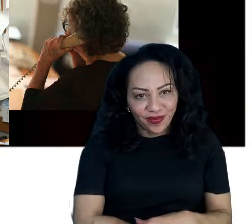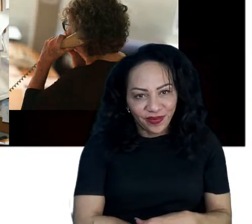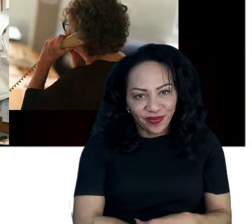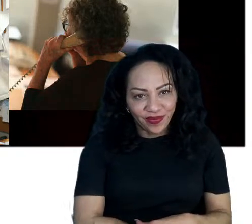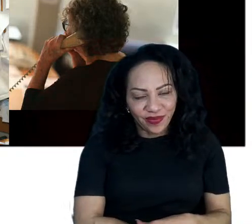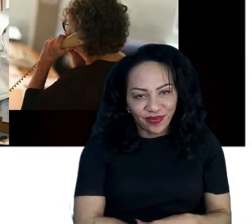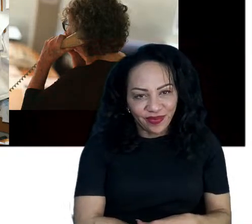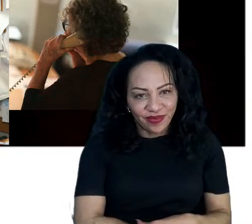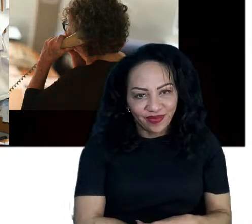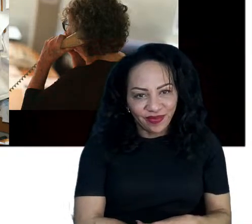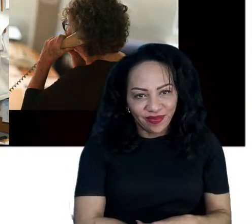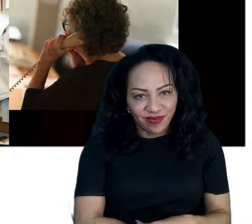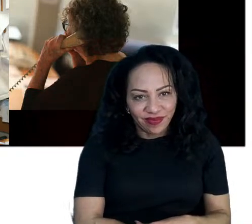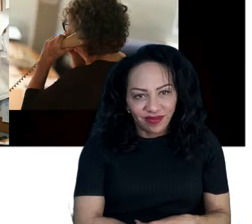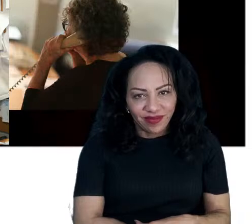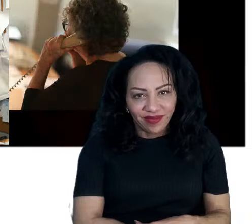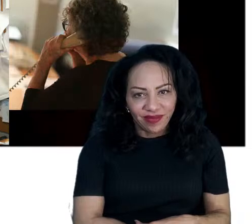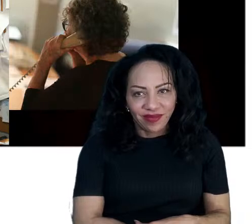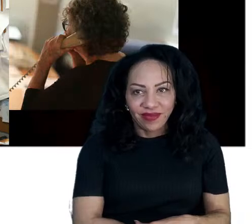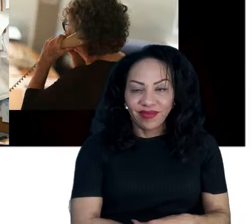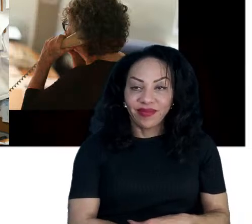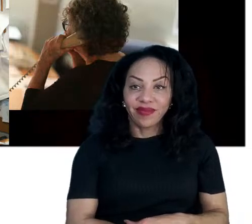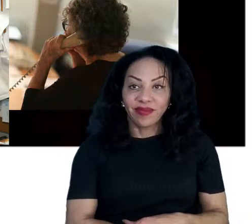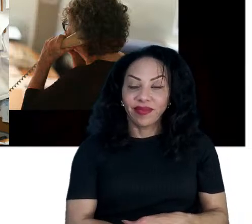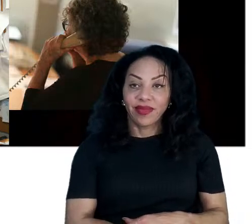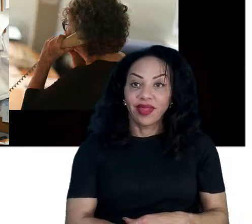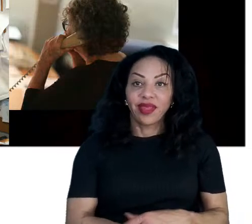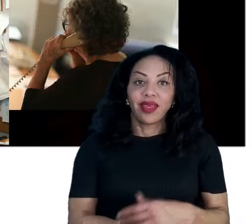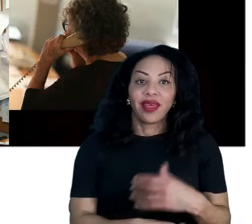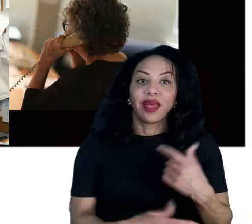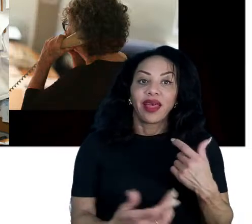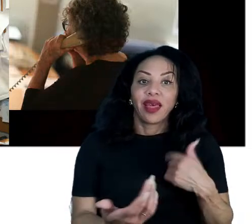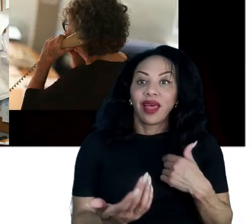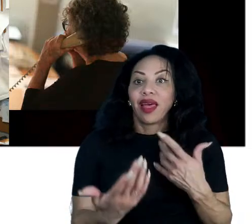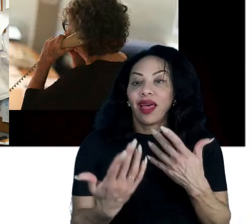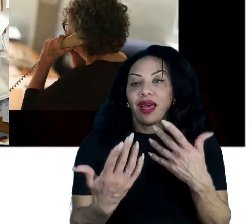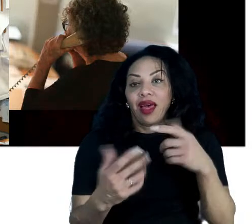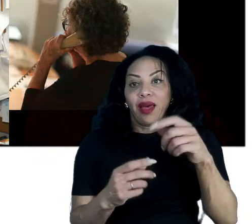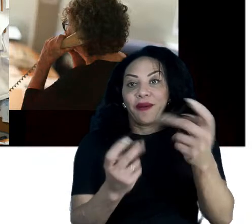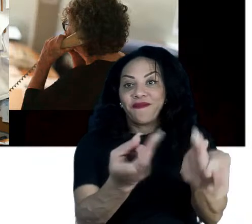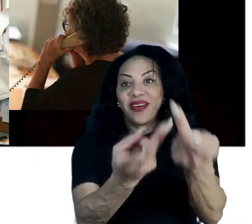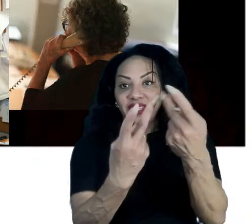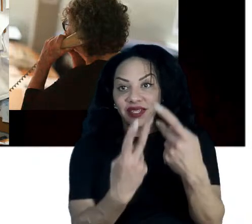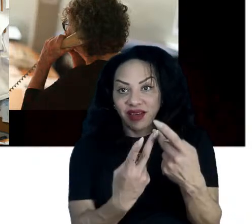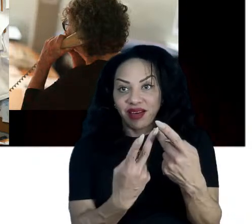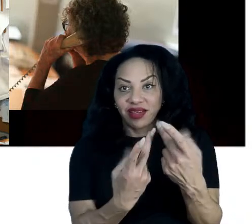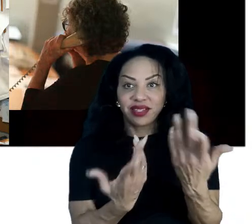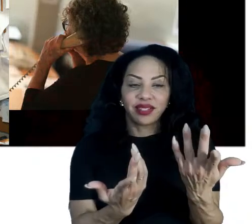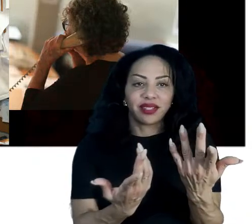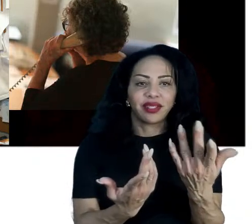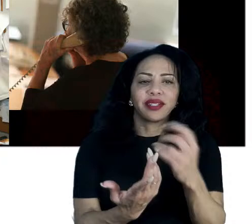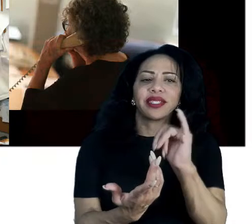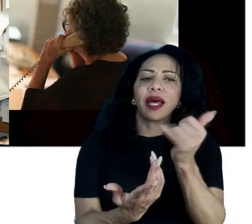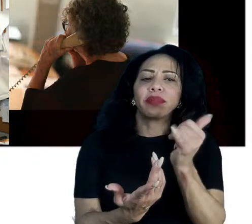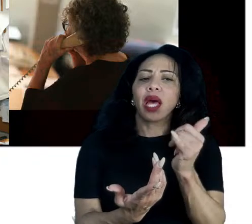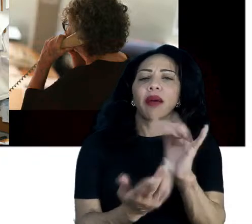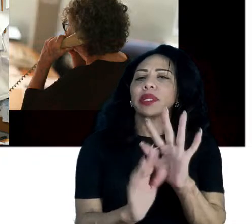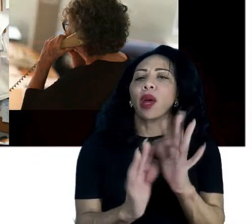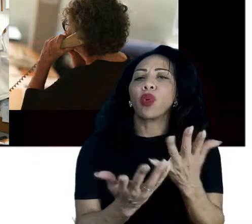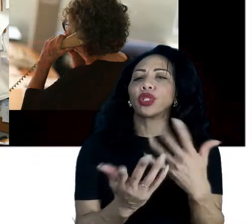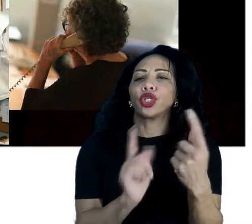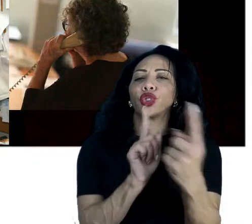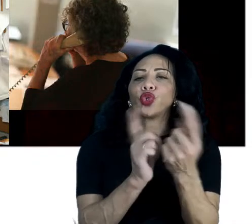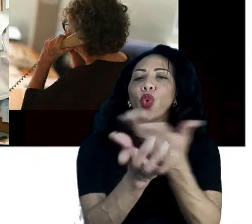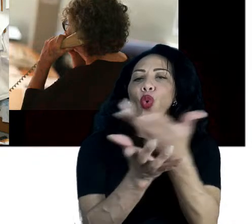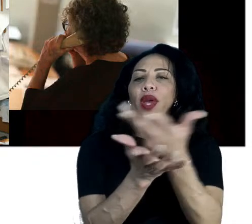At moments when I wasn't engaging with people and talking about this and talking to them about what they were doing or helping them transmit a fax, I kind of